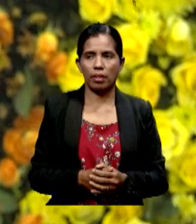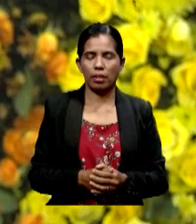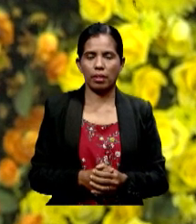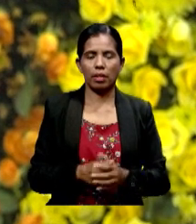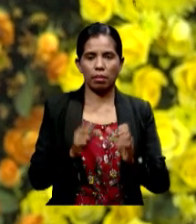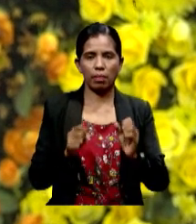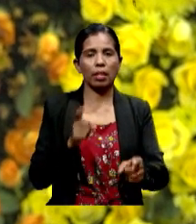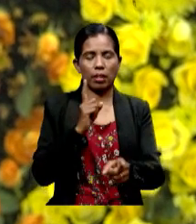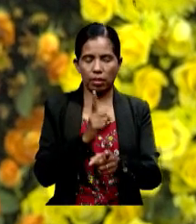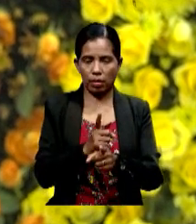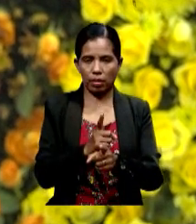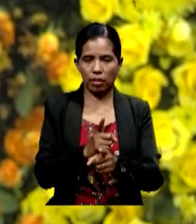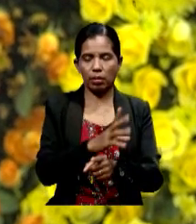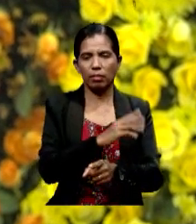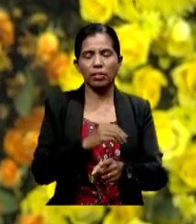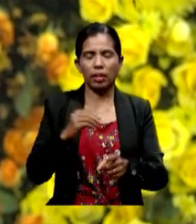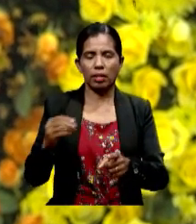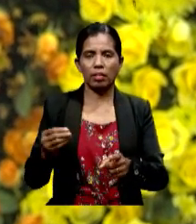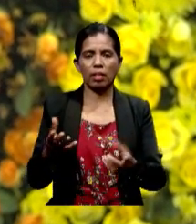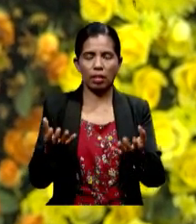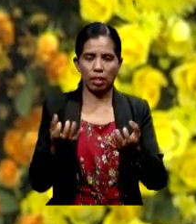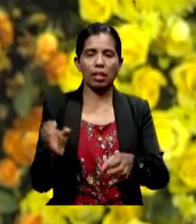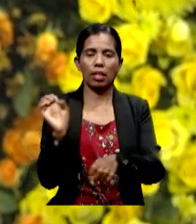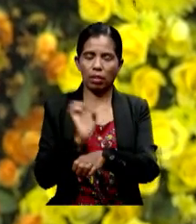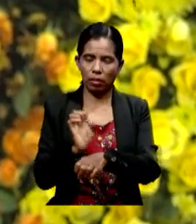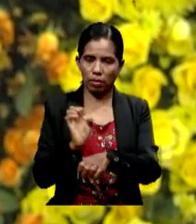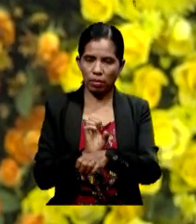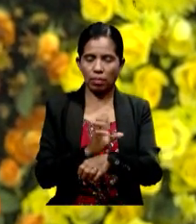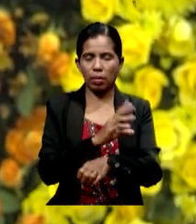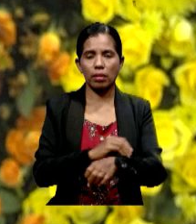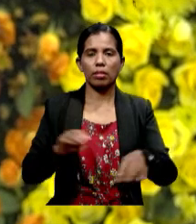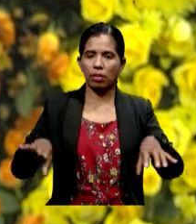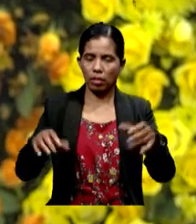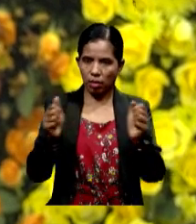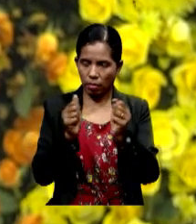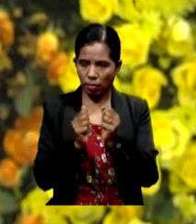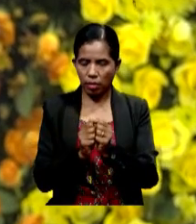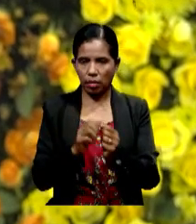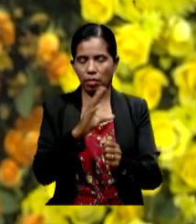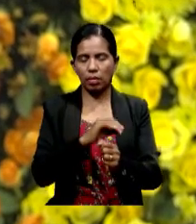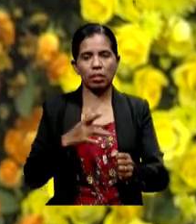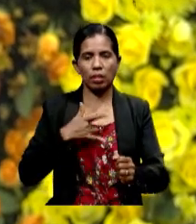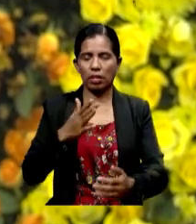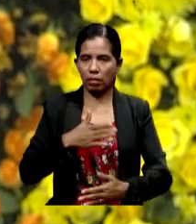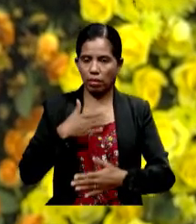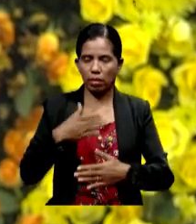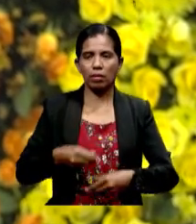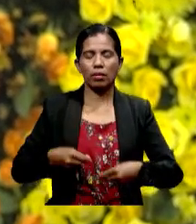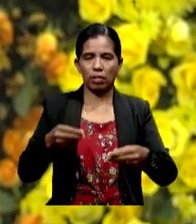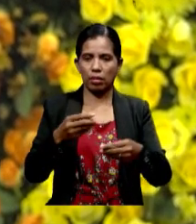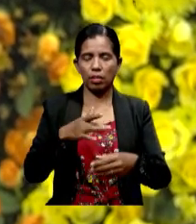increase trade, economic relationship, and I'm very grateful that the